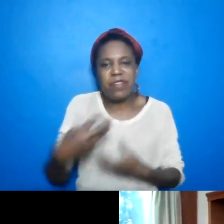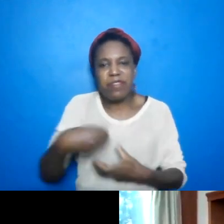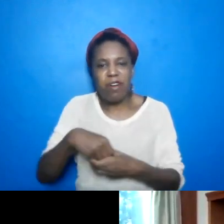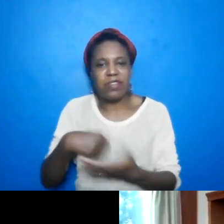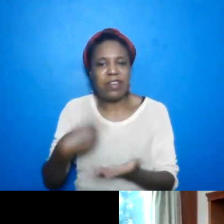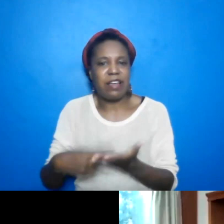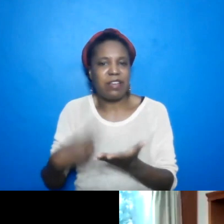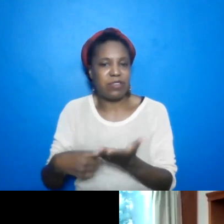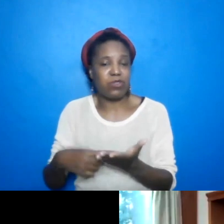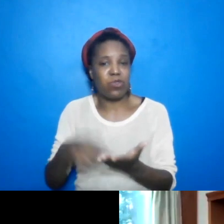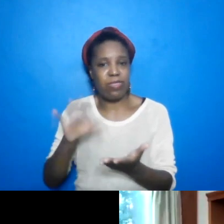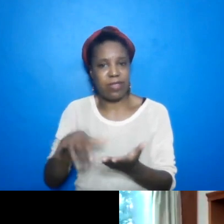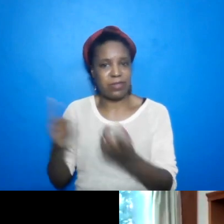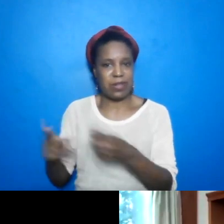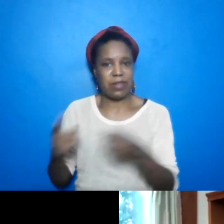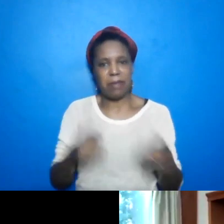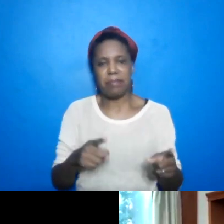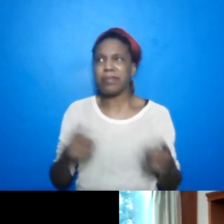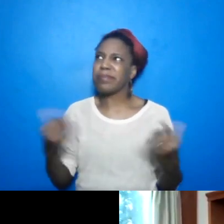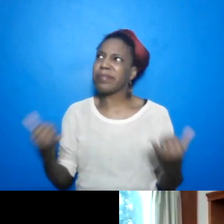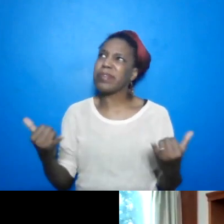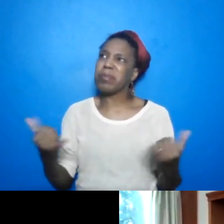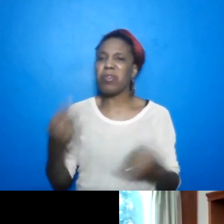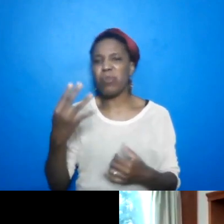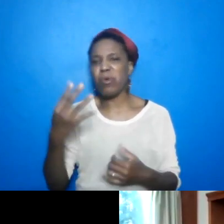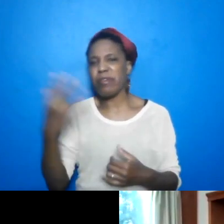of it has been happening for about 4 or 5 years now.